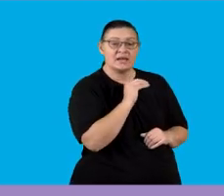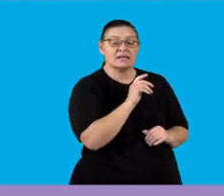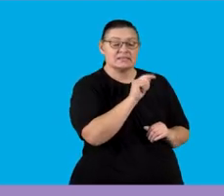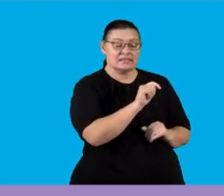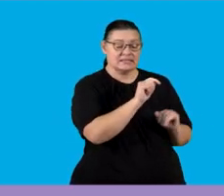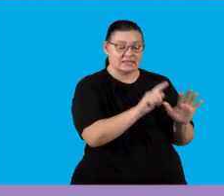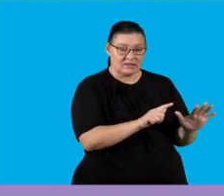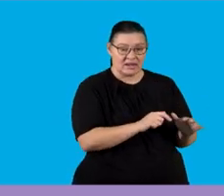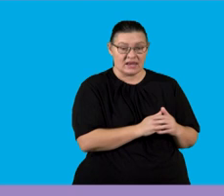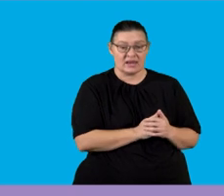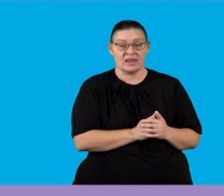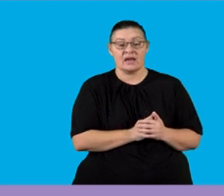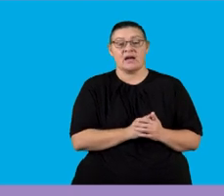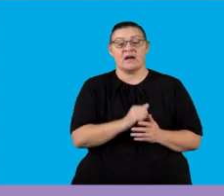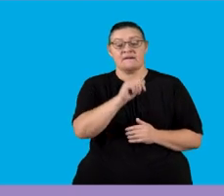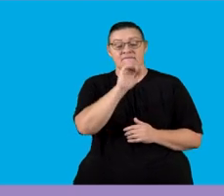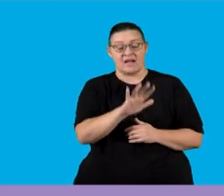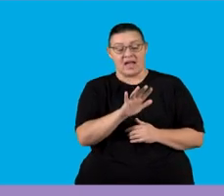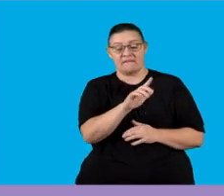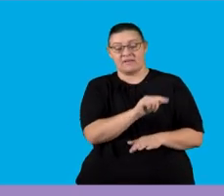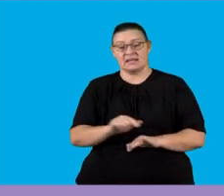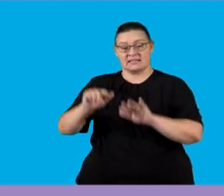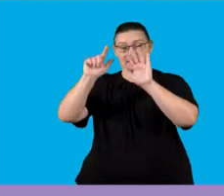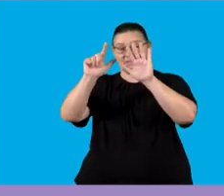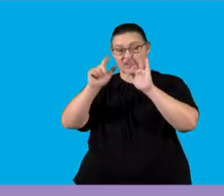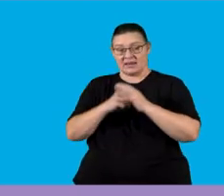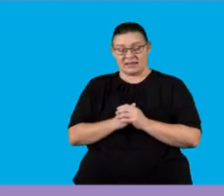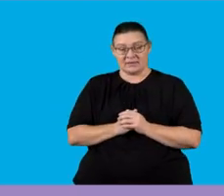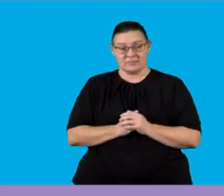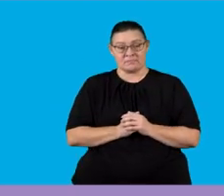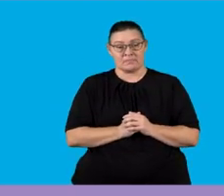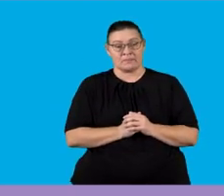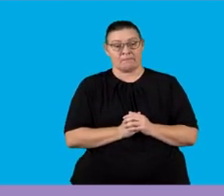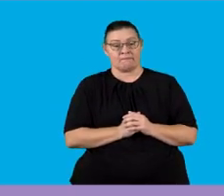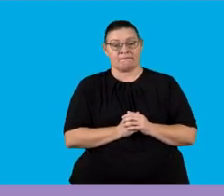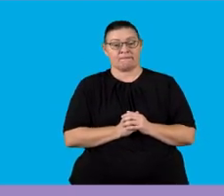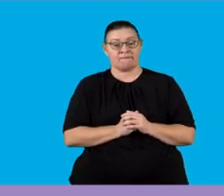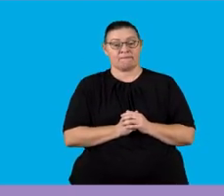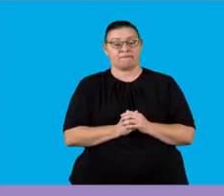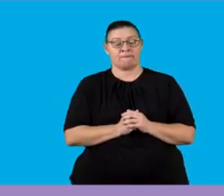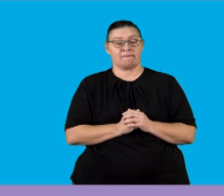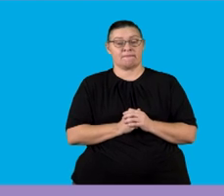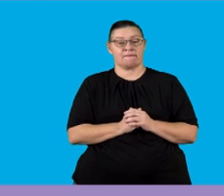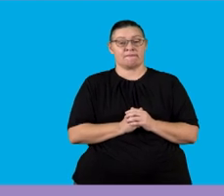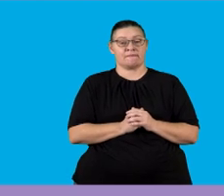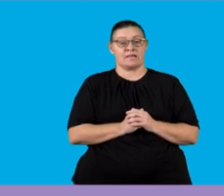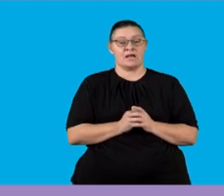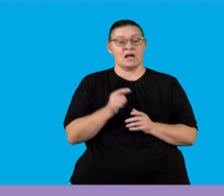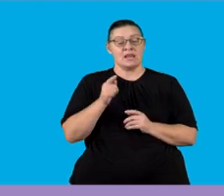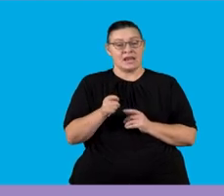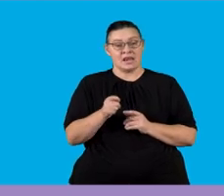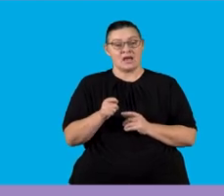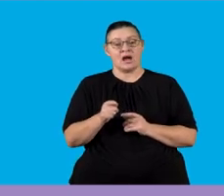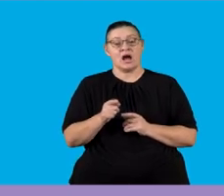Then our seventh term is going to give us an answer of, if you have